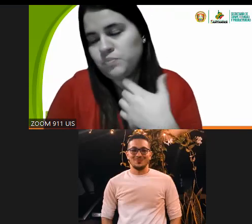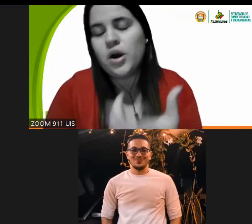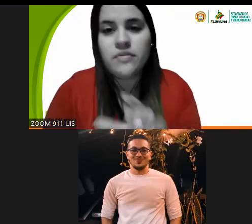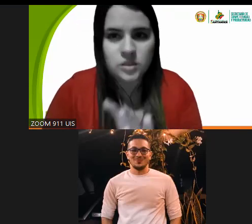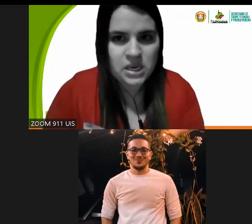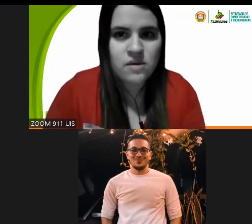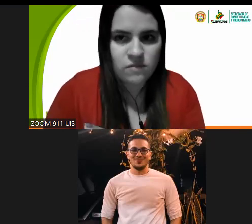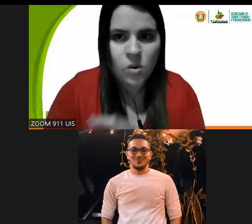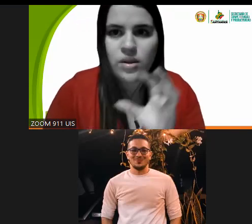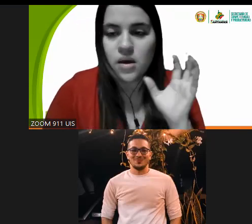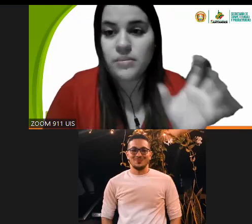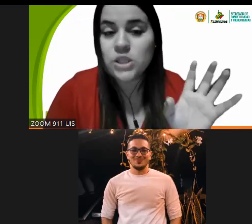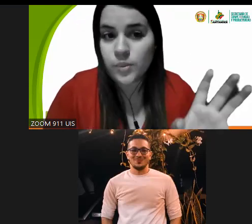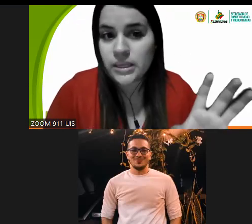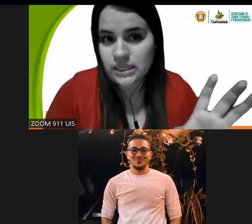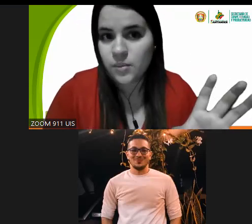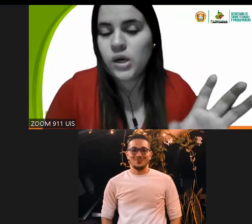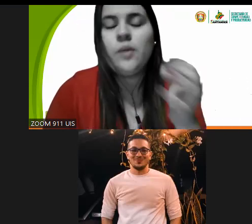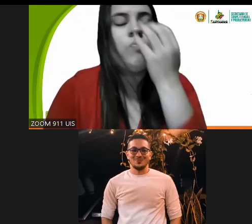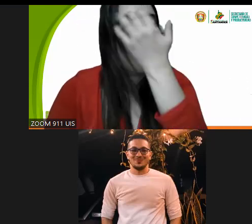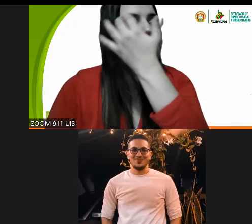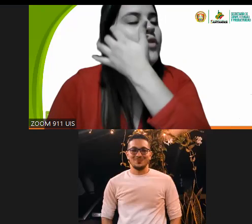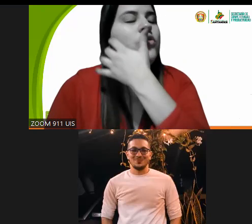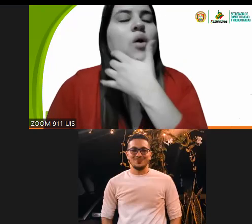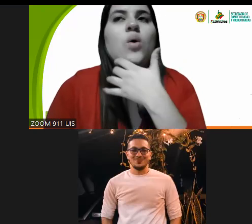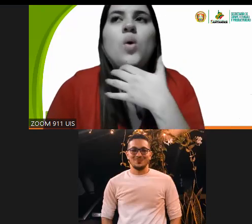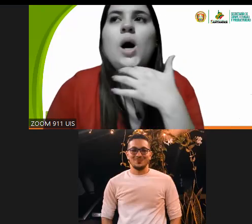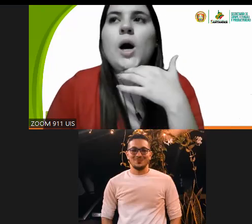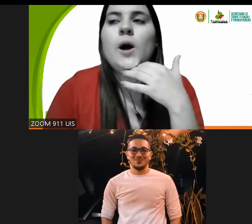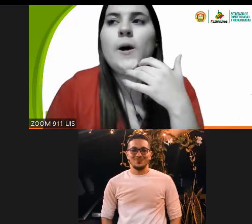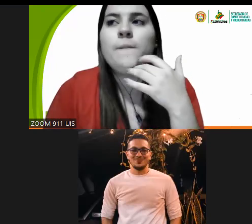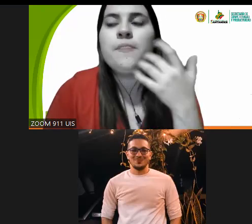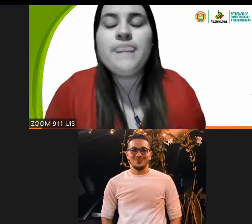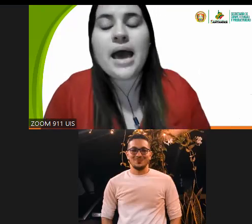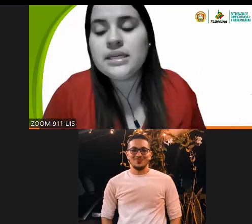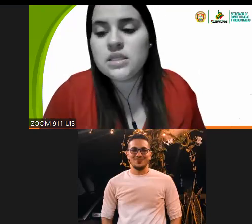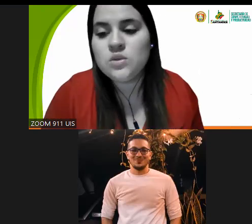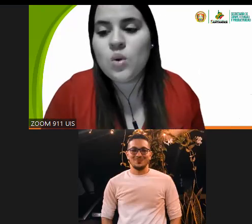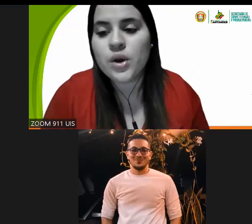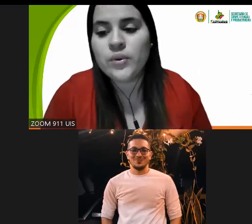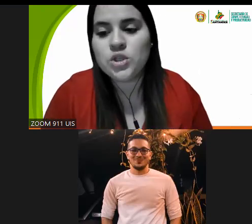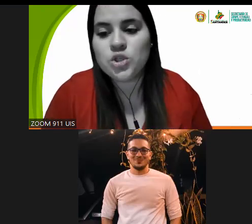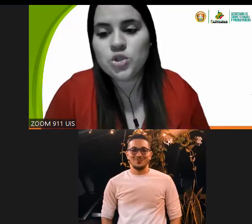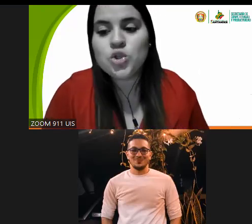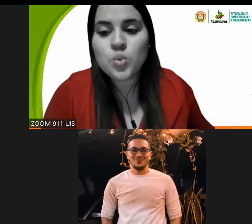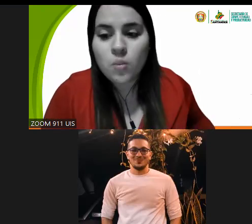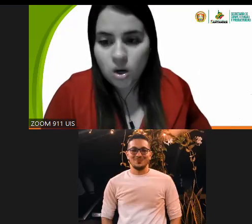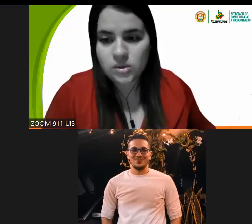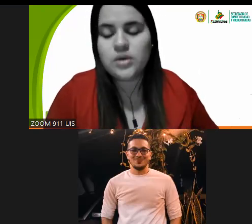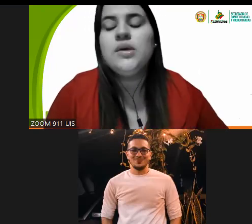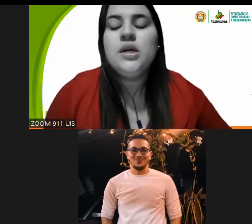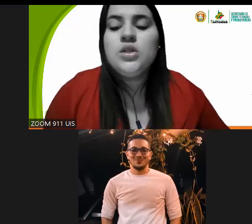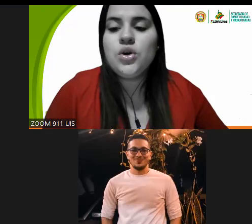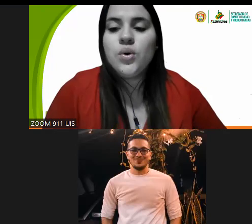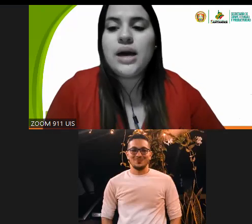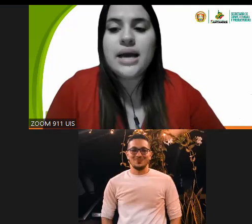a part of the speaking for the midterm exam, okay? So that is what we're going to do